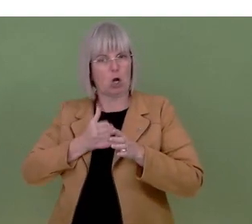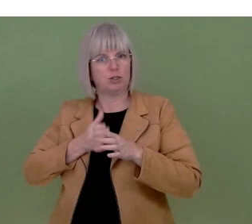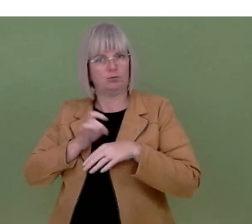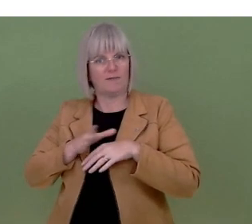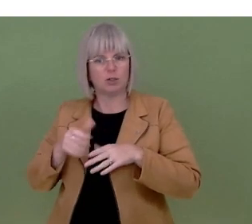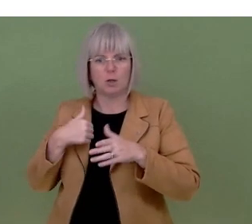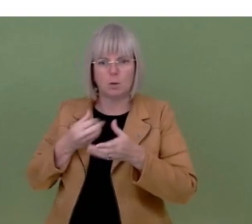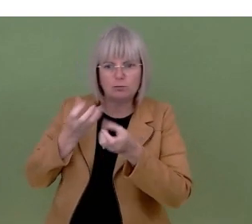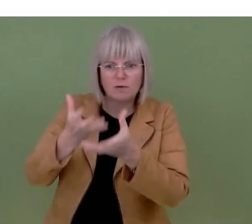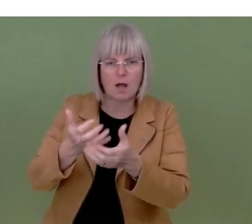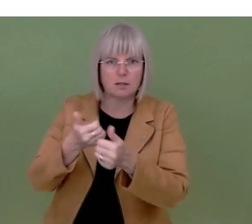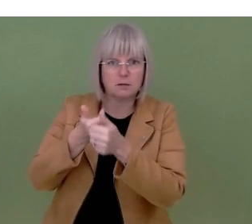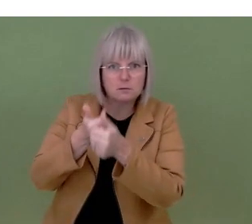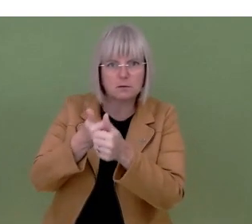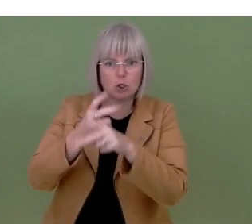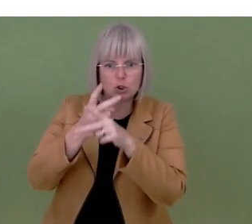to support them in that work.